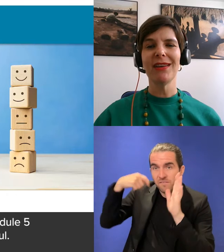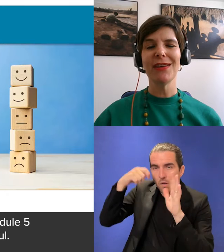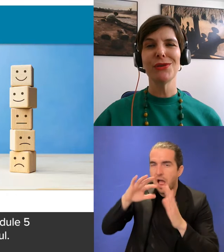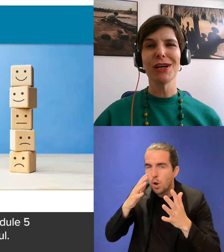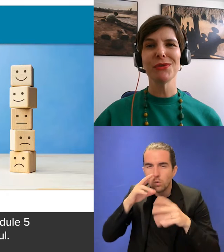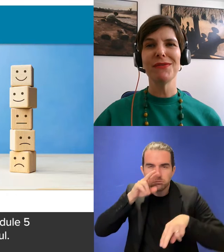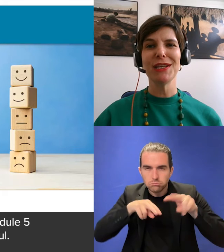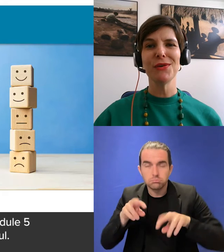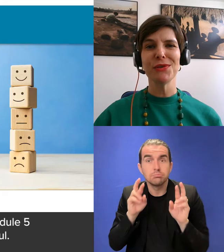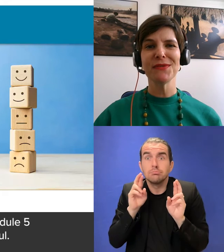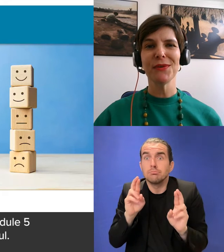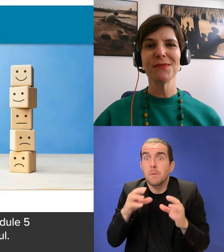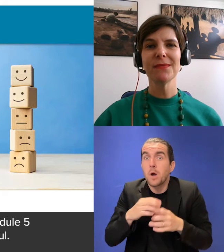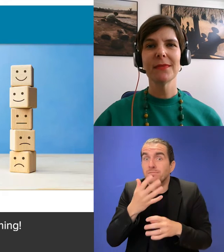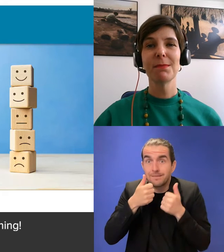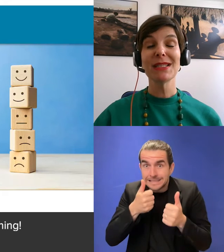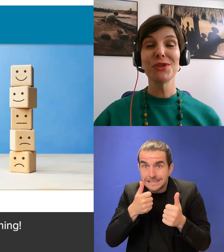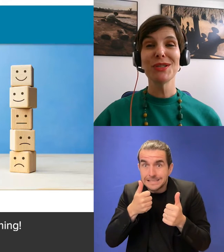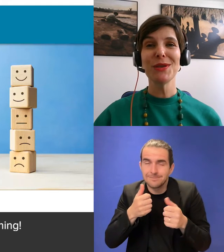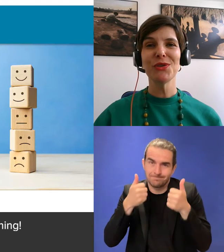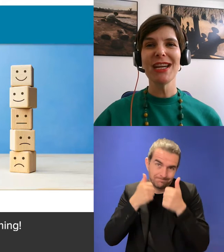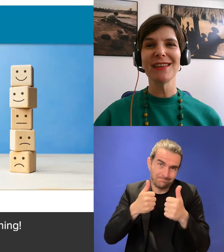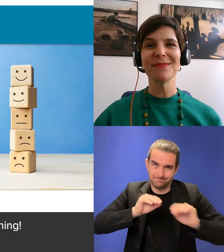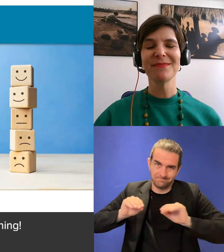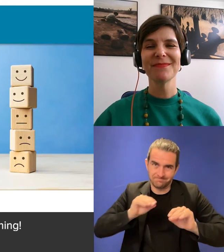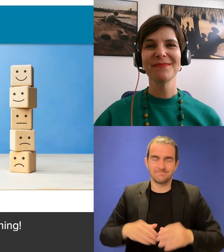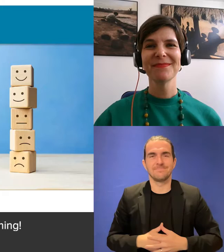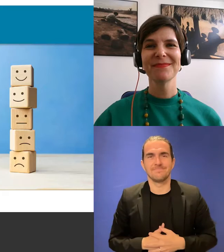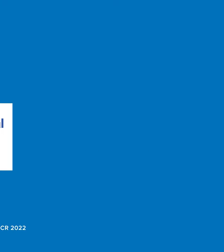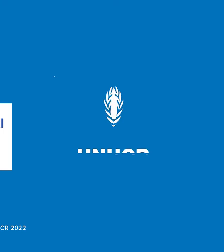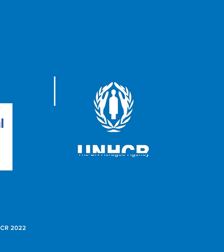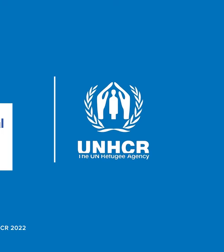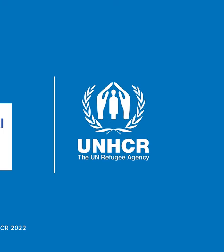hope you found this Module 5 introductory video useful. Best wishes with your training.